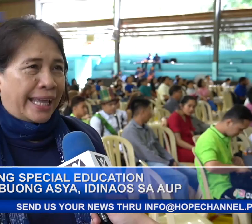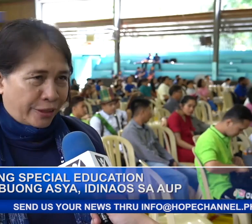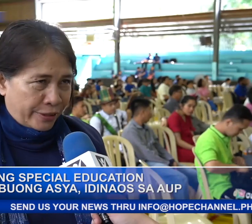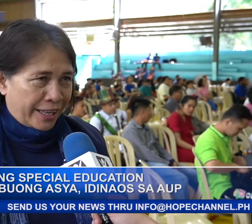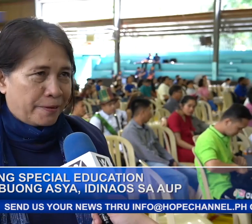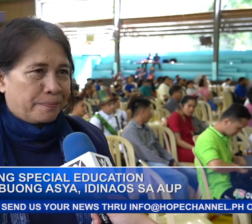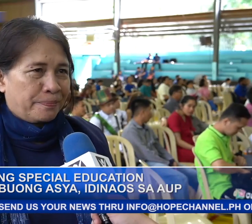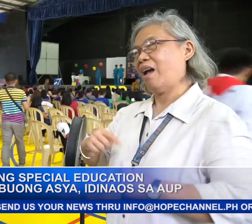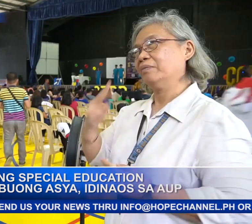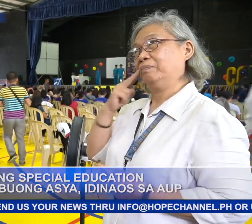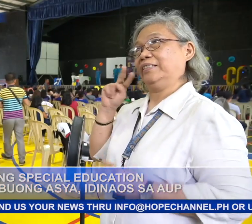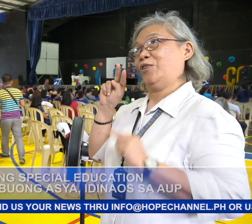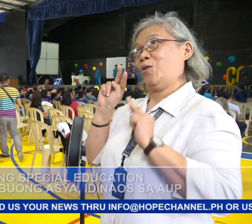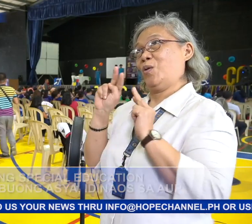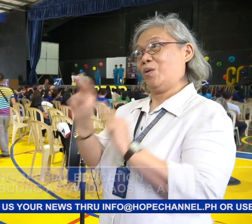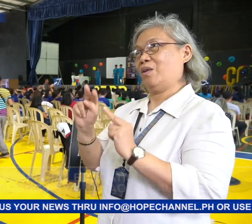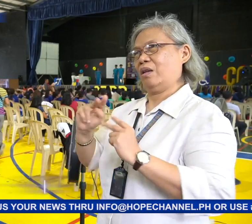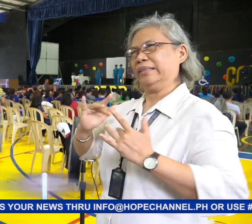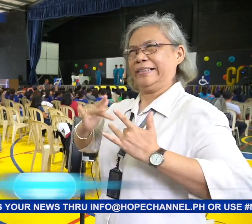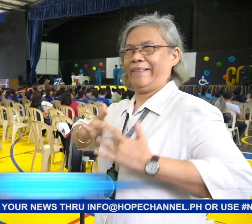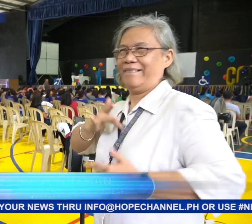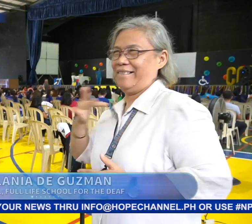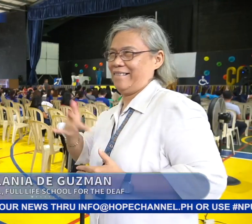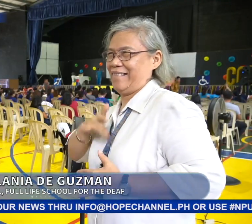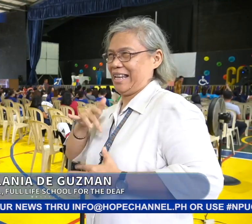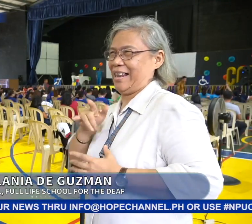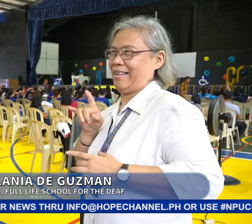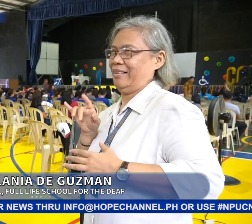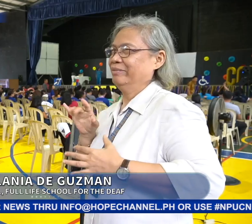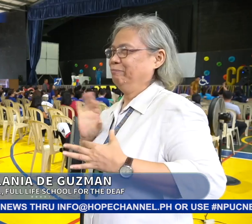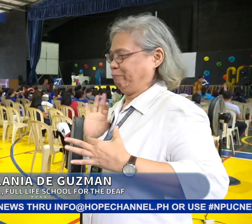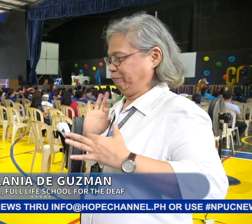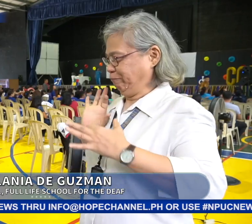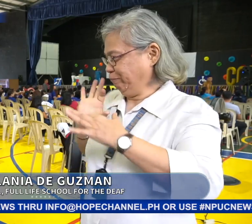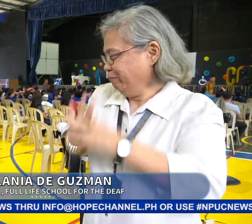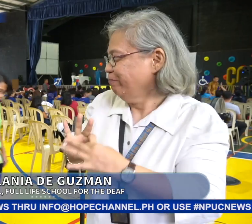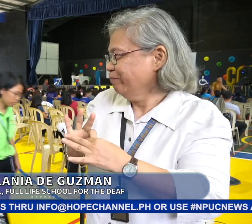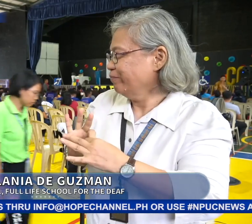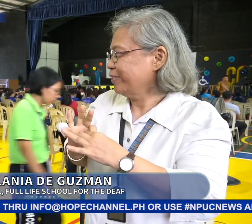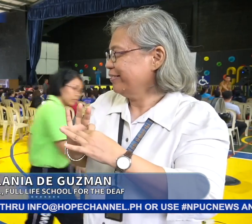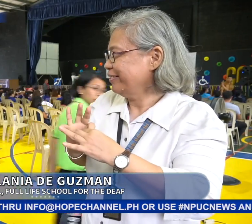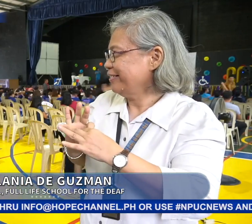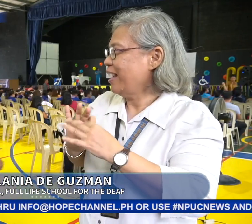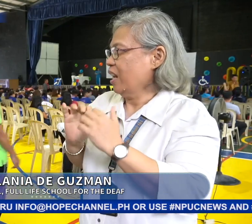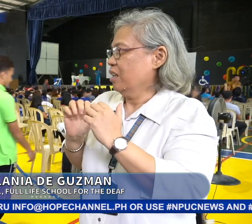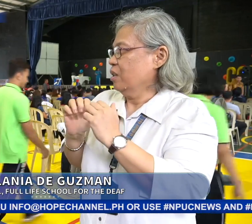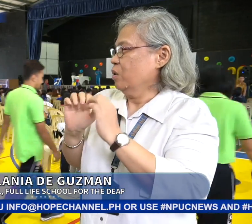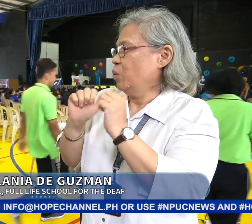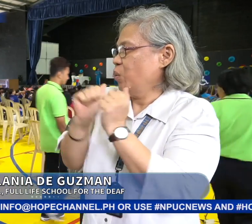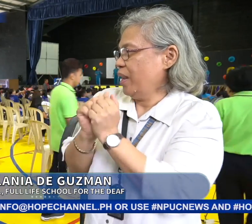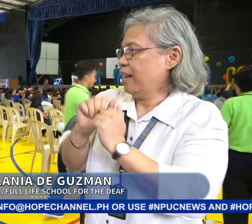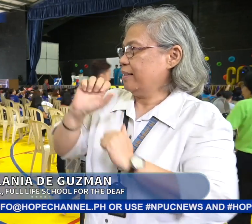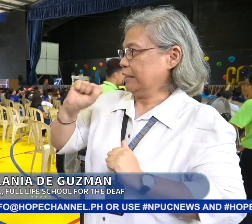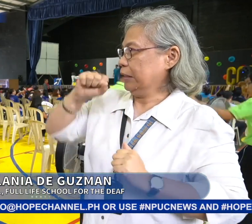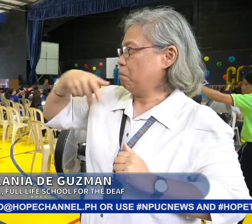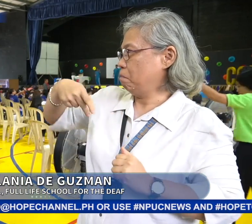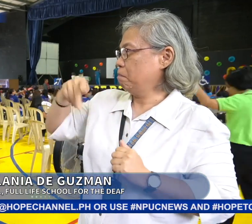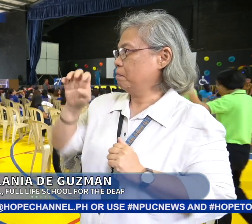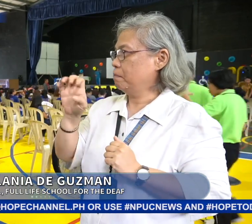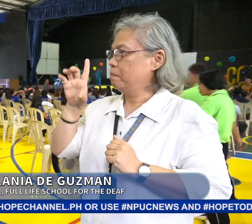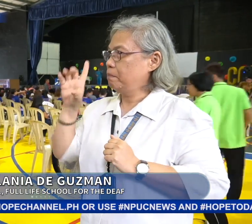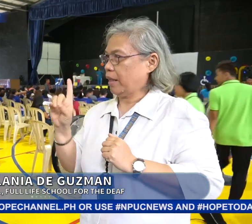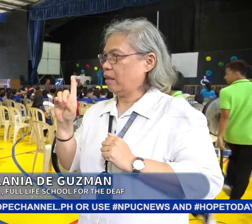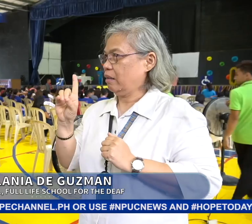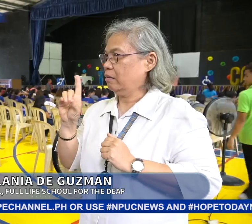able to attend today. So when I came here, and when I see the event, I feel so included. I feel so